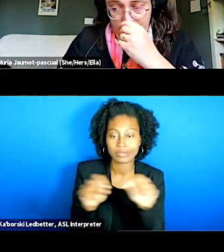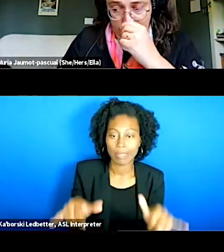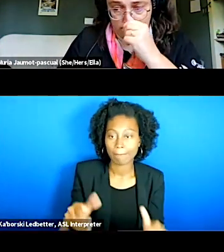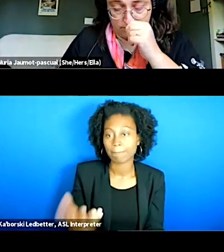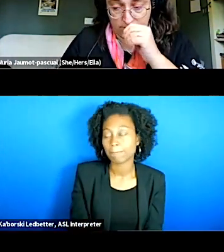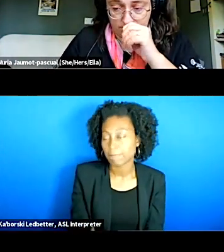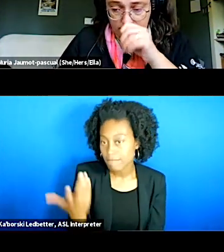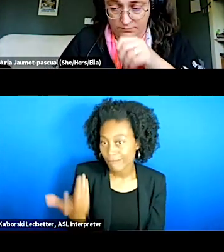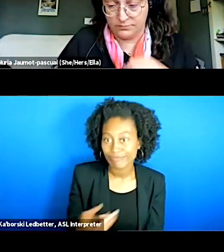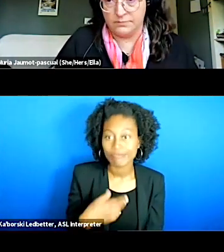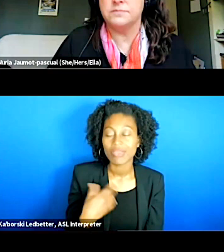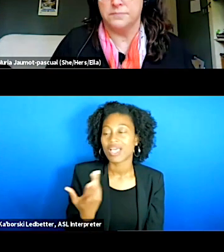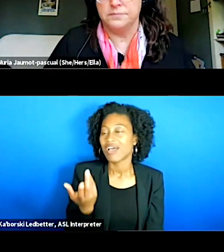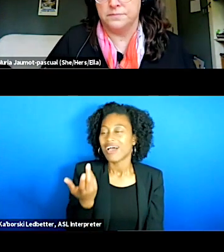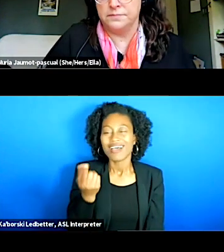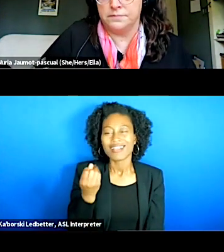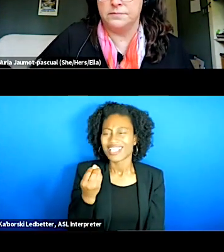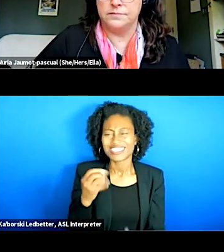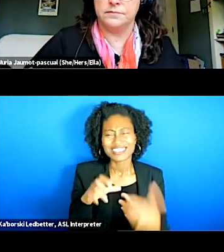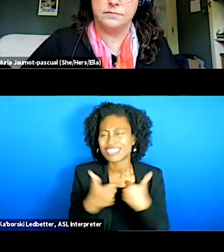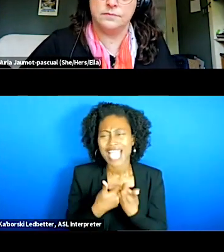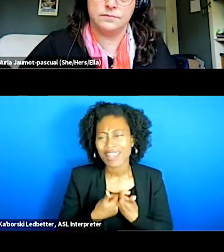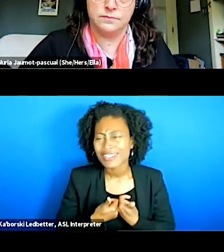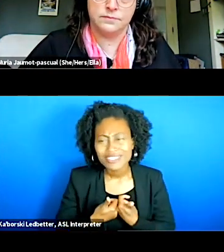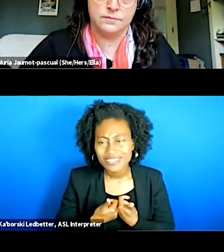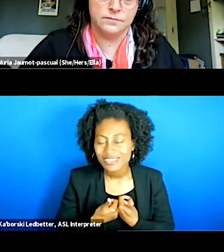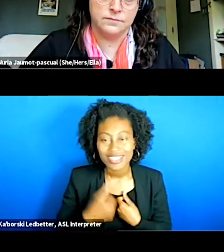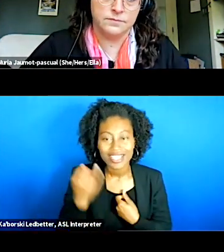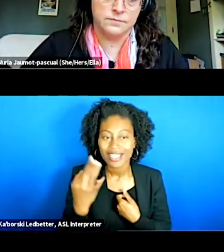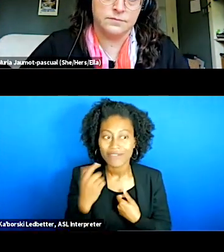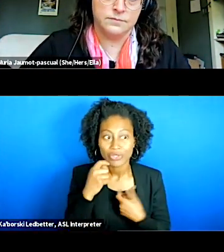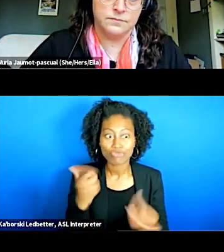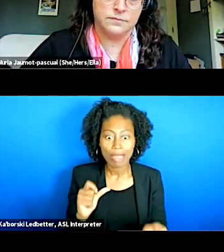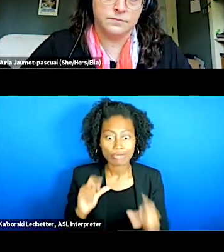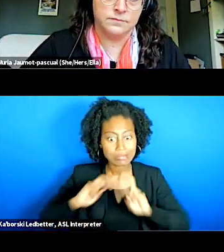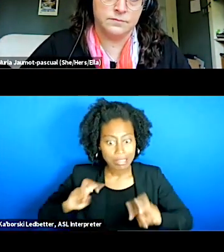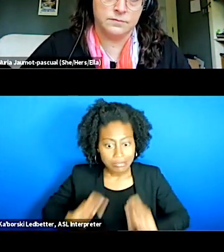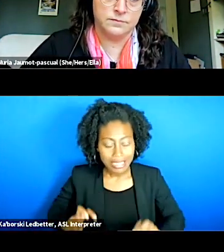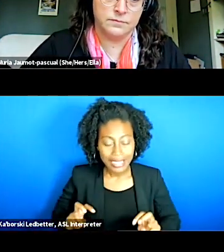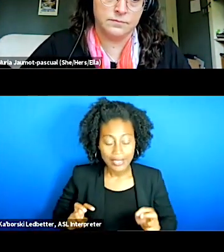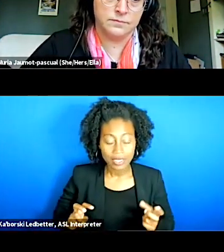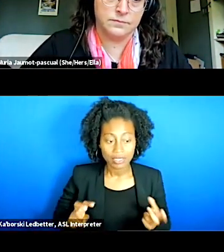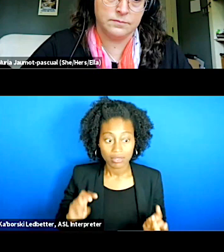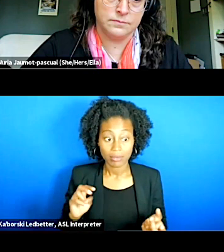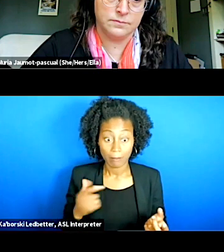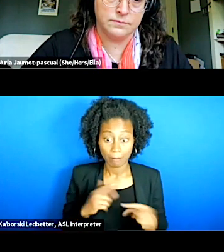And it's very challenging when you're in that position to do a synthesis in a place like a